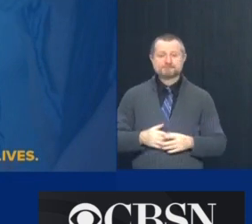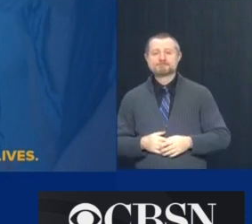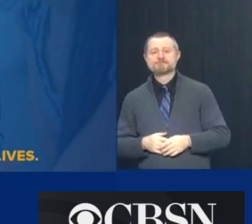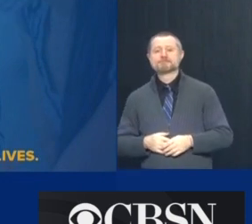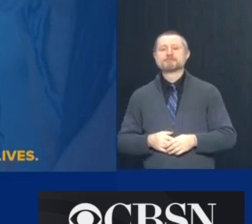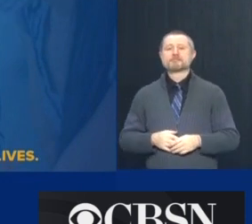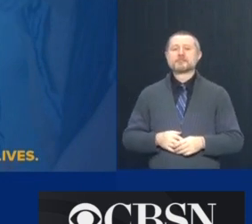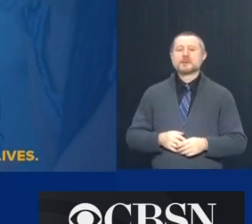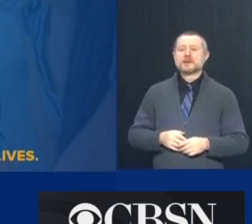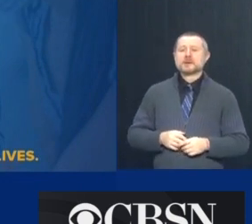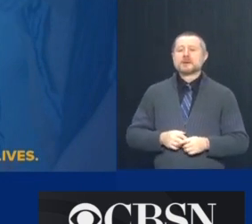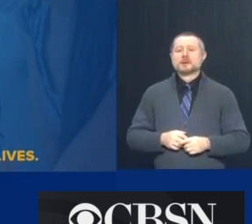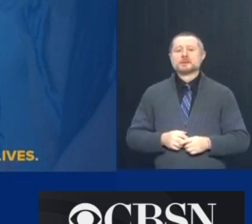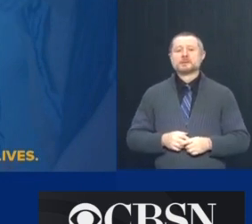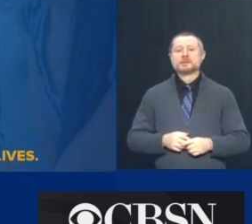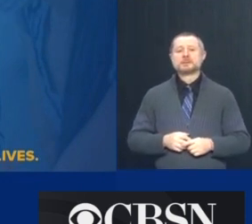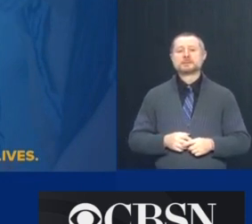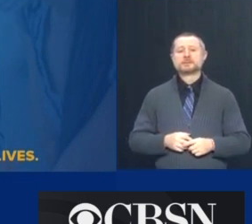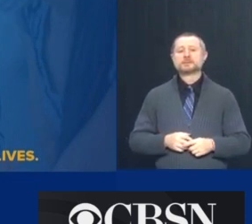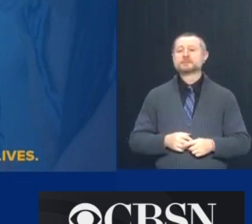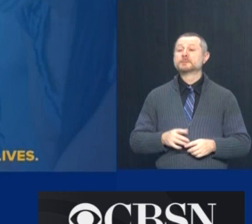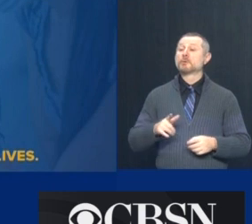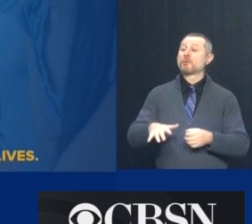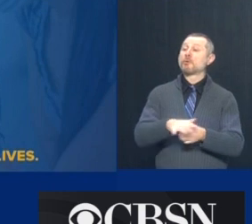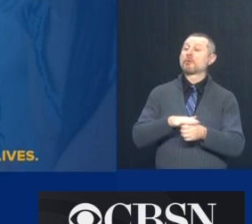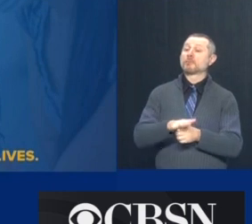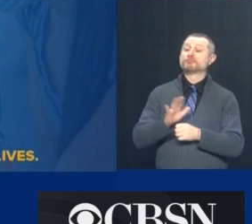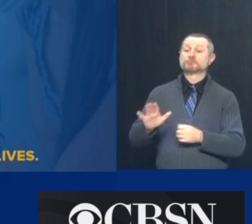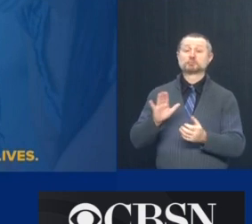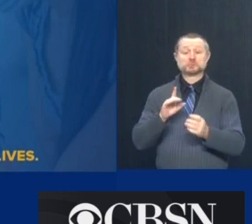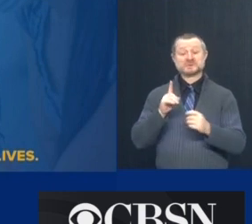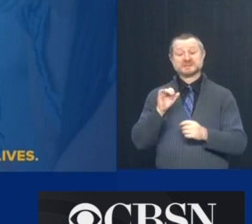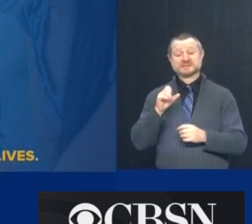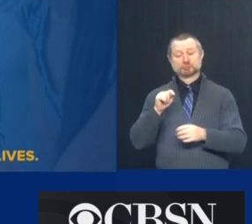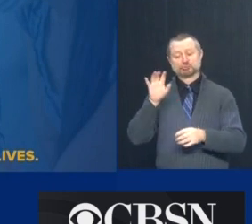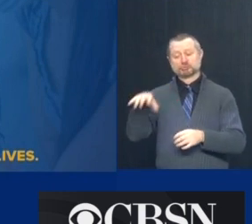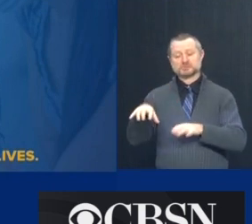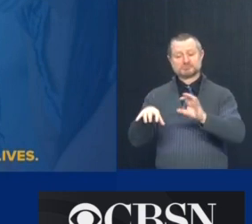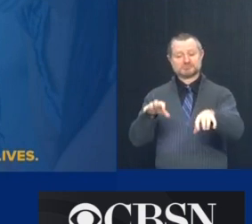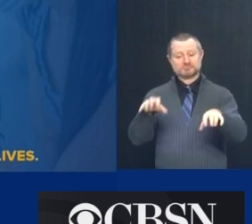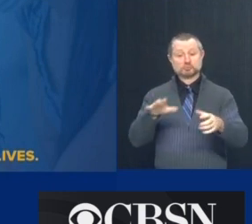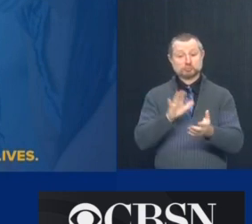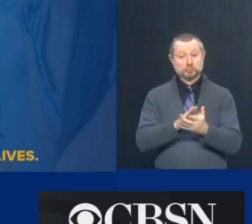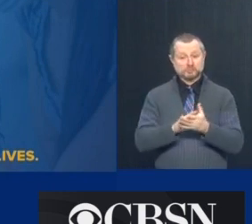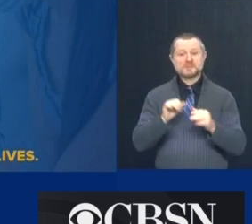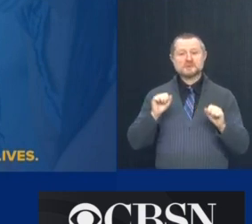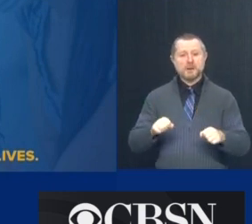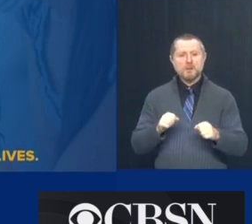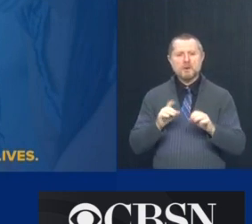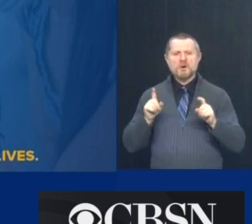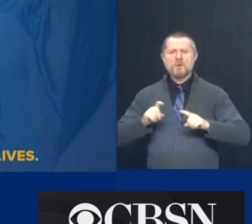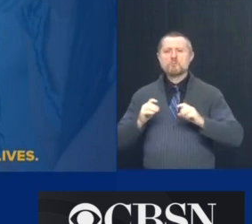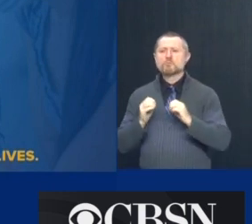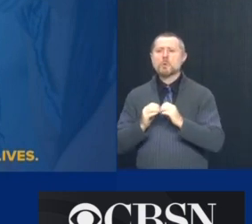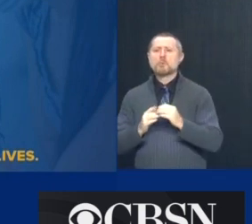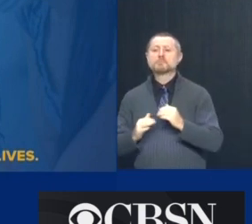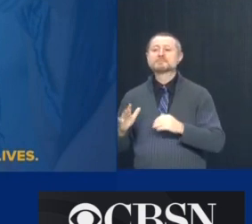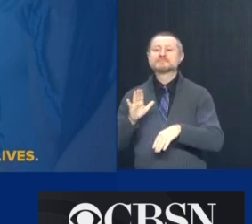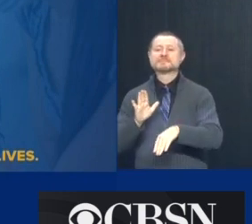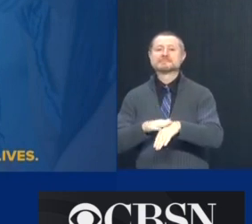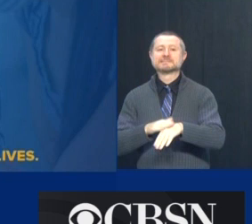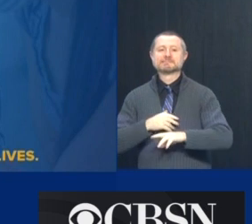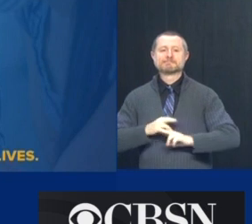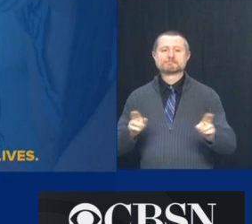tests. The local district can exceed the minimum state